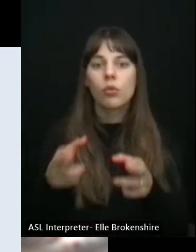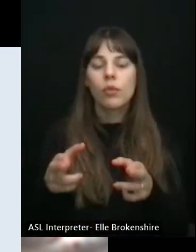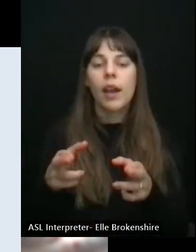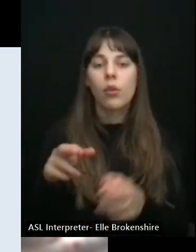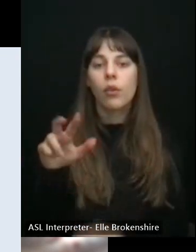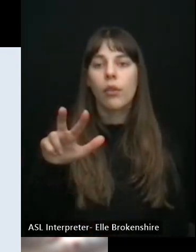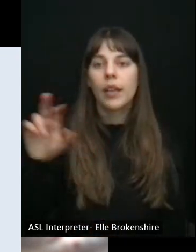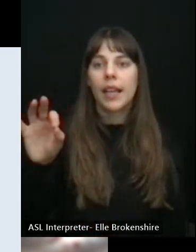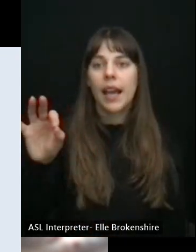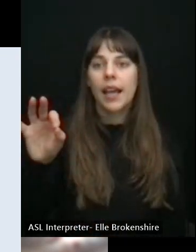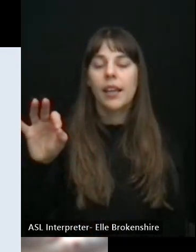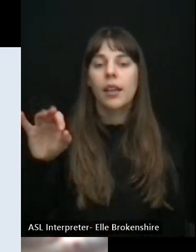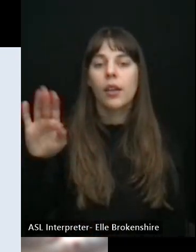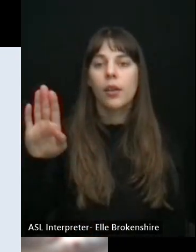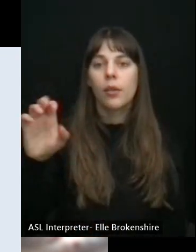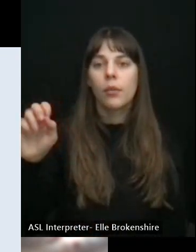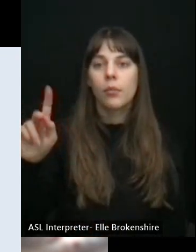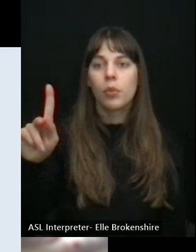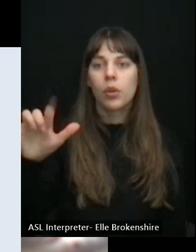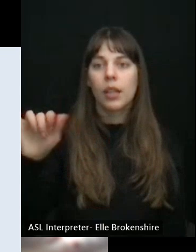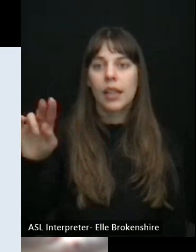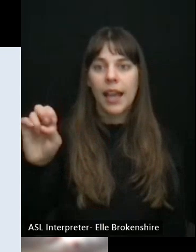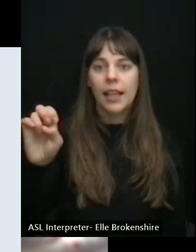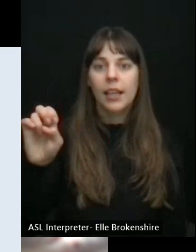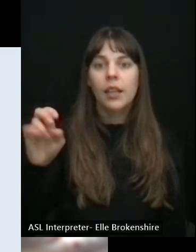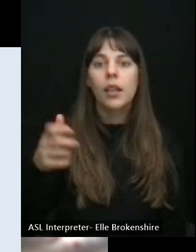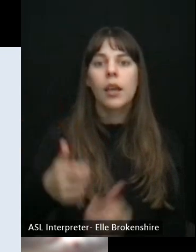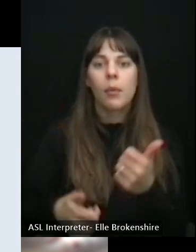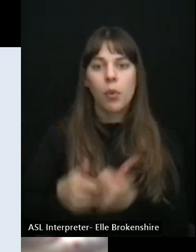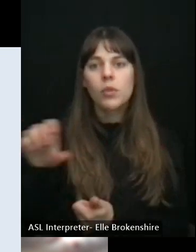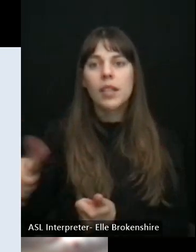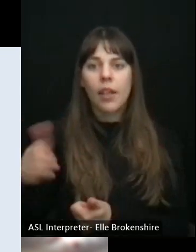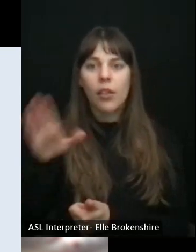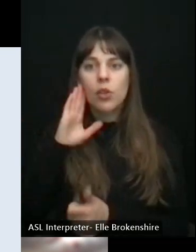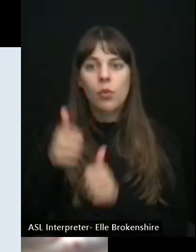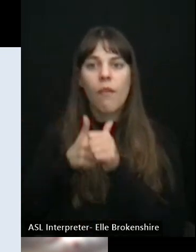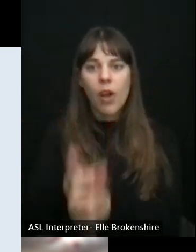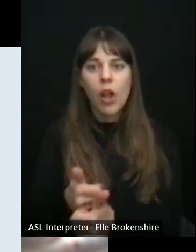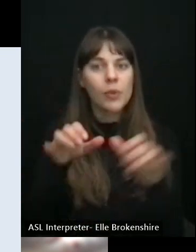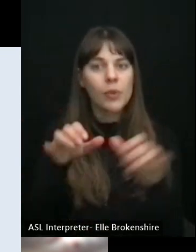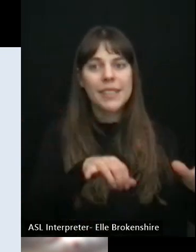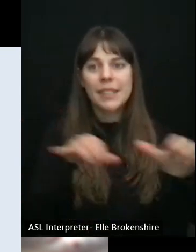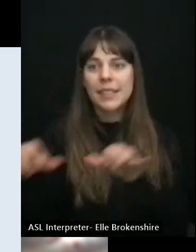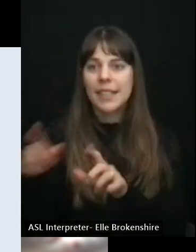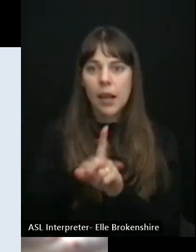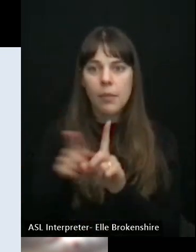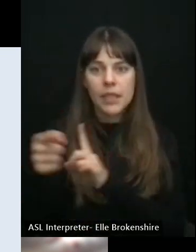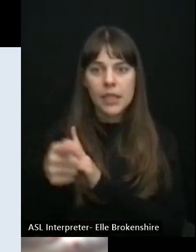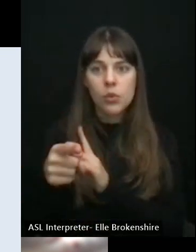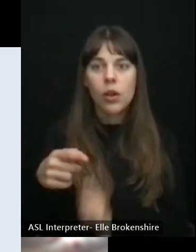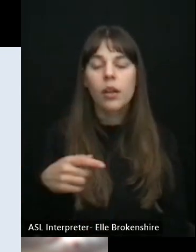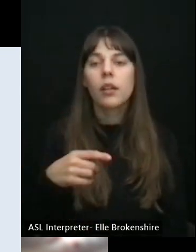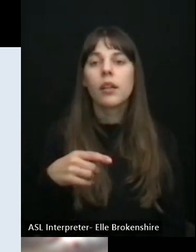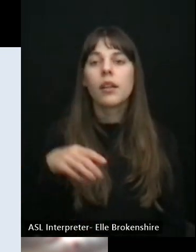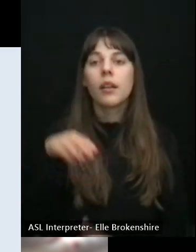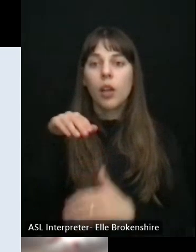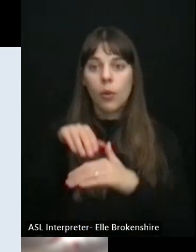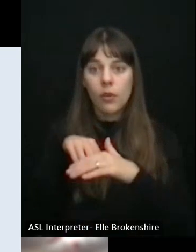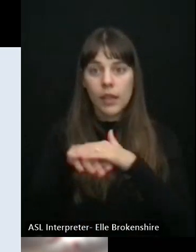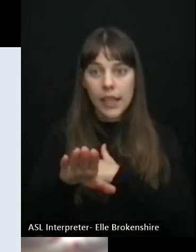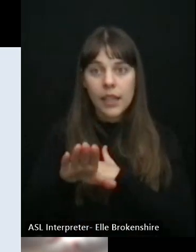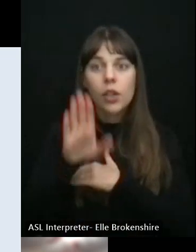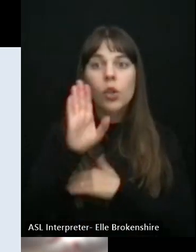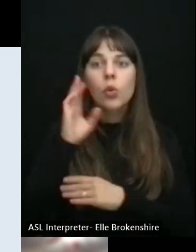discussed tonight will follow this same detour. On the inbound, we'll utilize